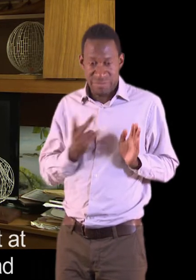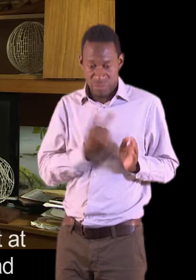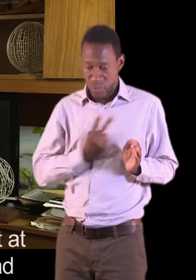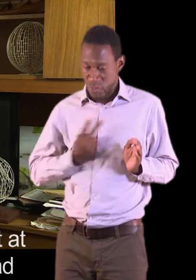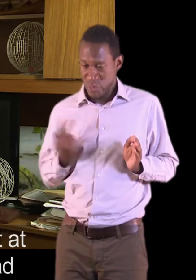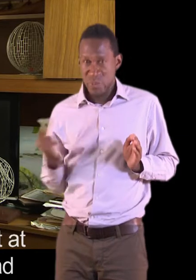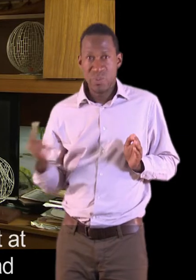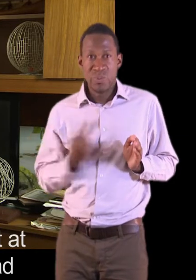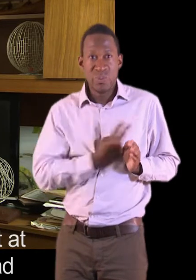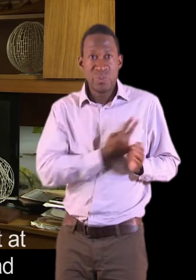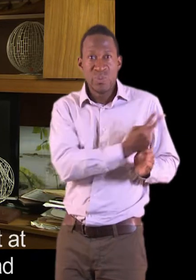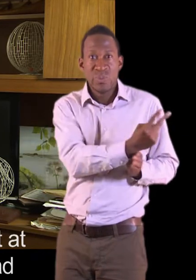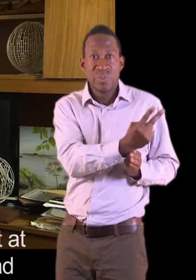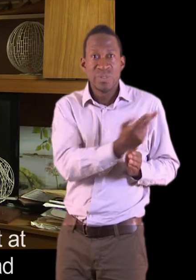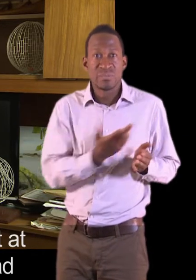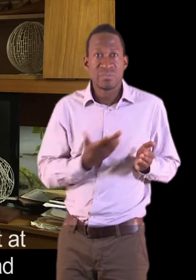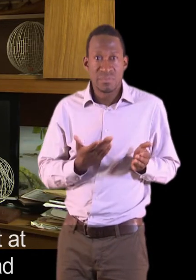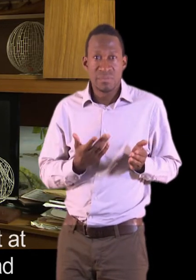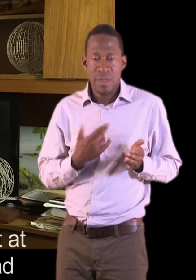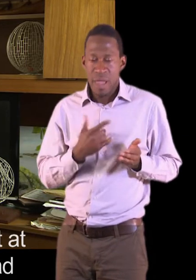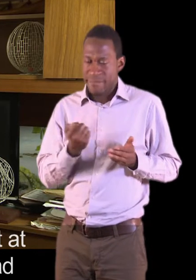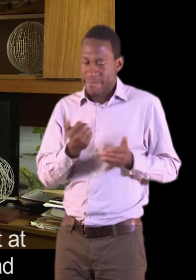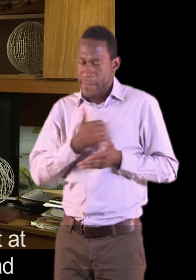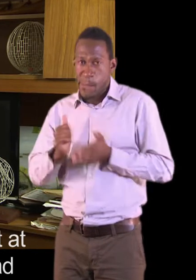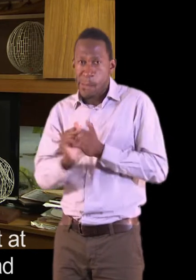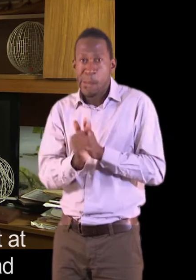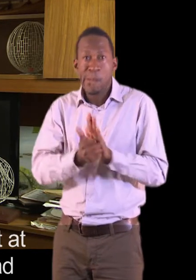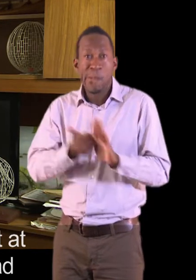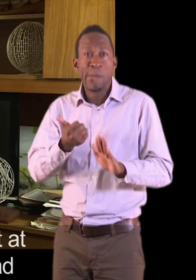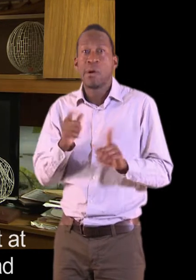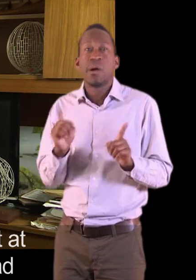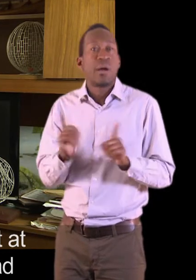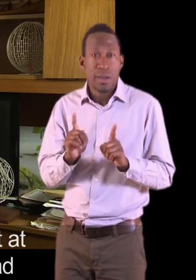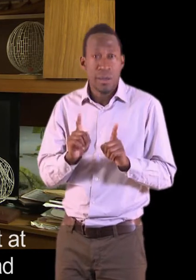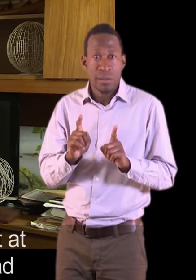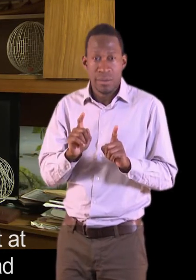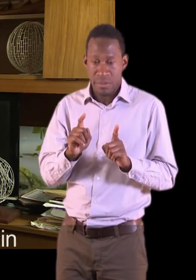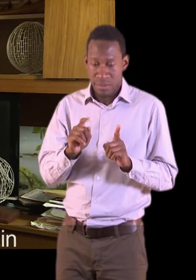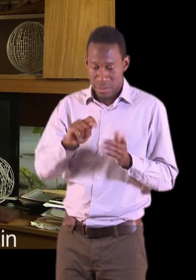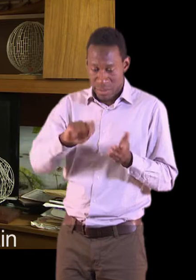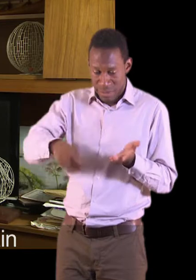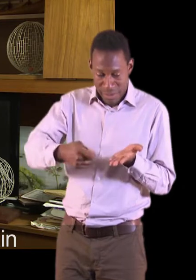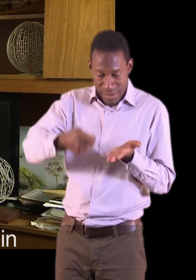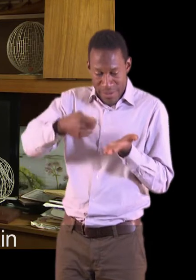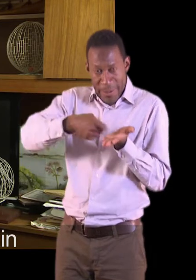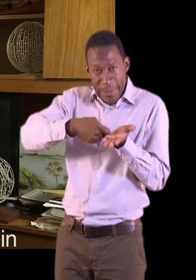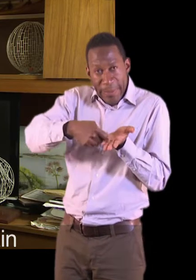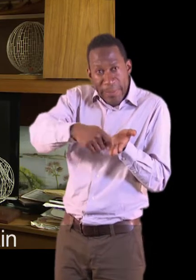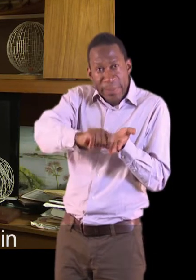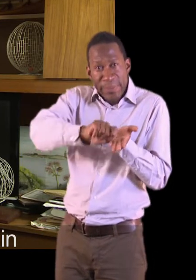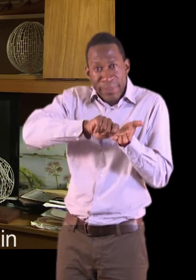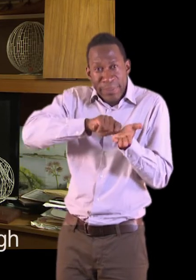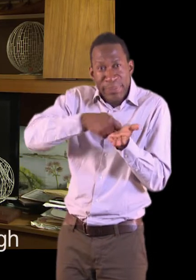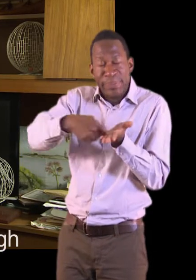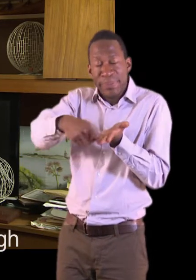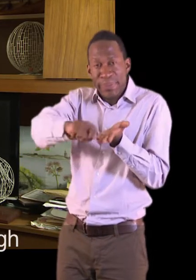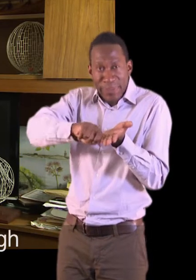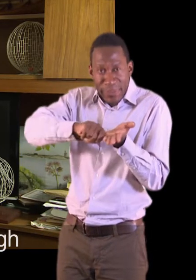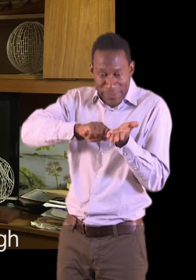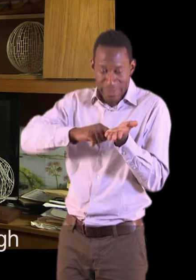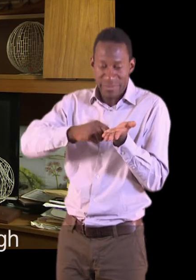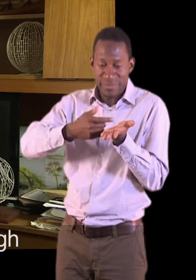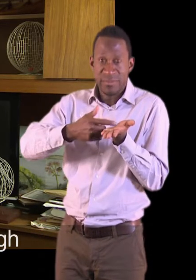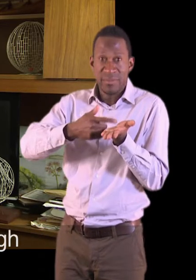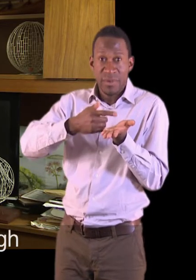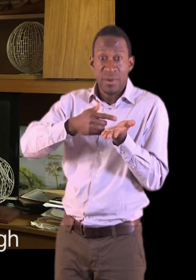And we got very adept at spreading jam on bread and scraping it off again,